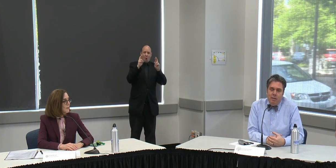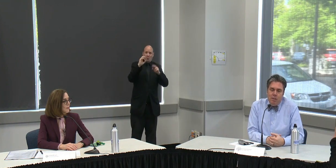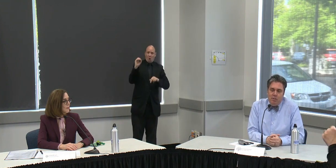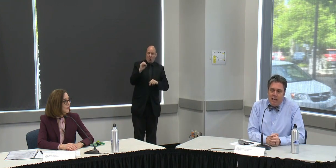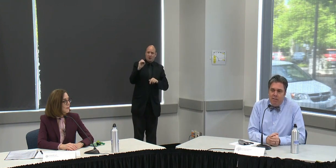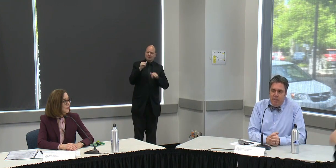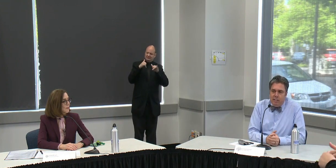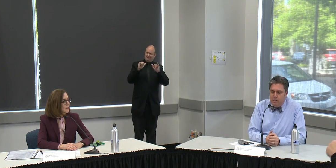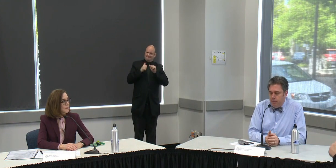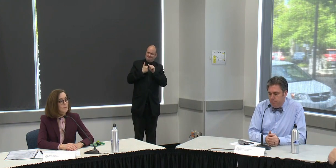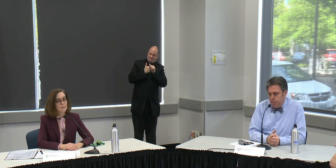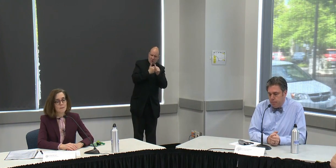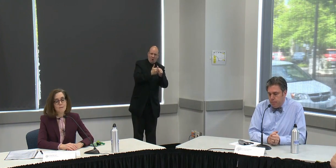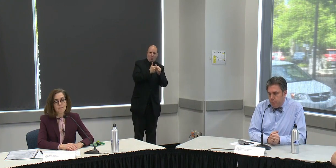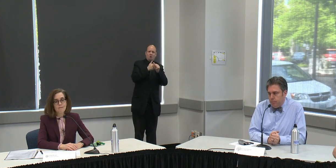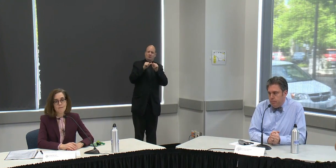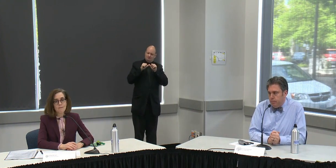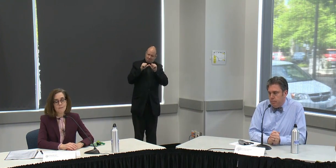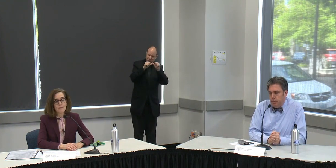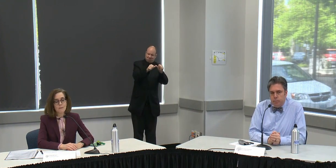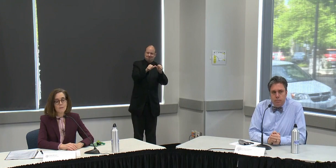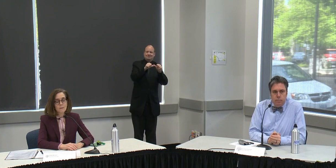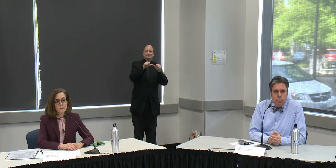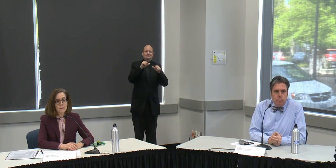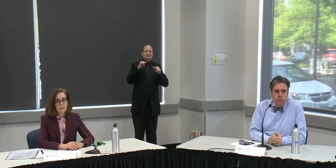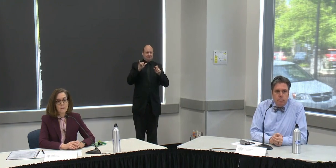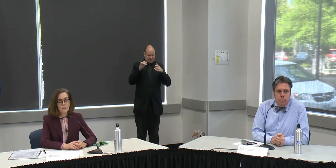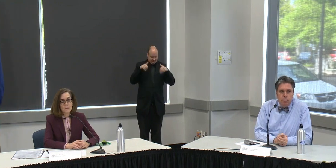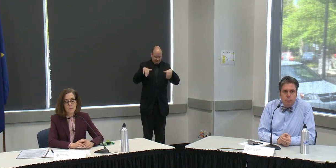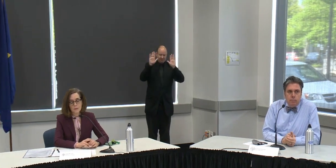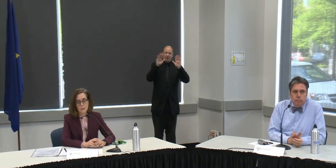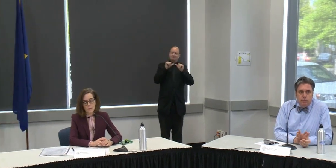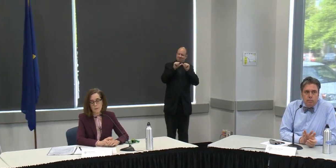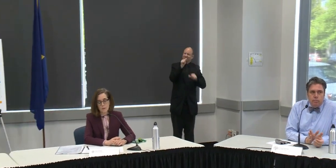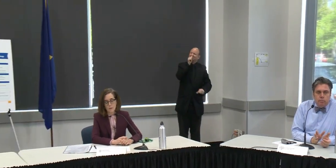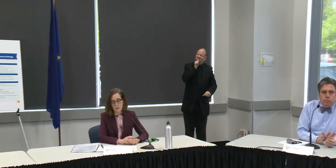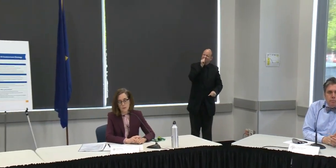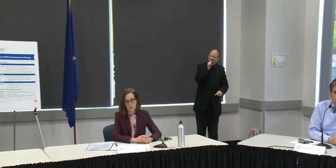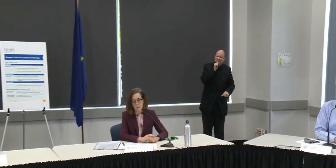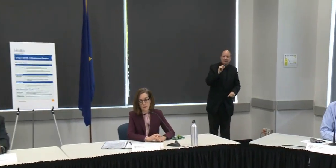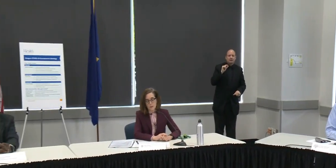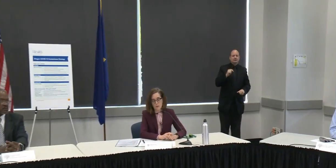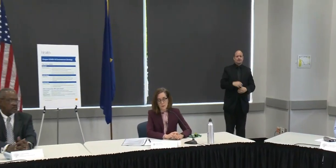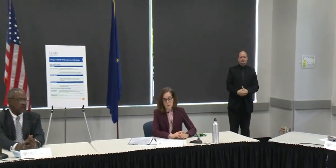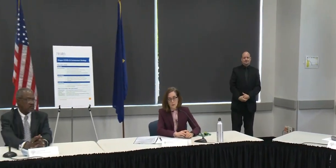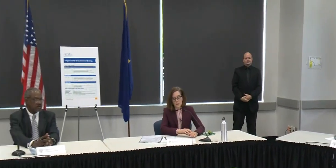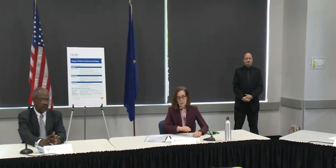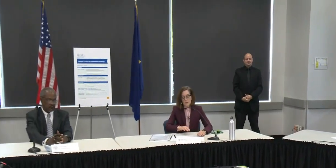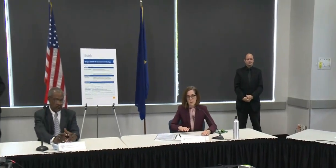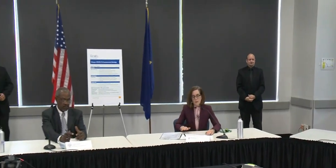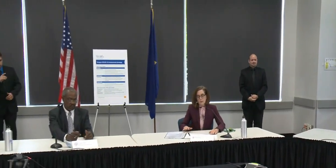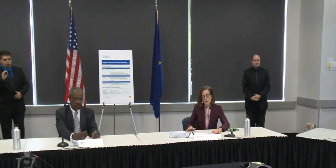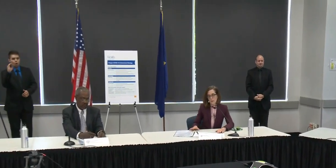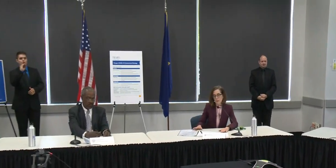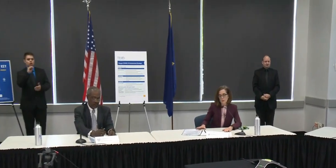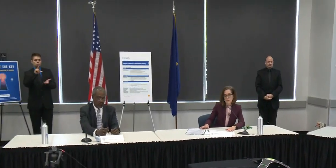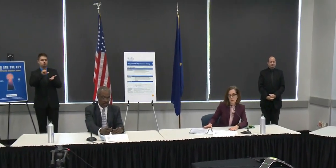making some of those sacrifices thanks les uh next up we've got brad schmidt with the oregonian go ahead brad